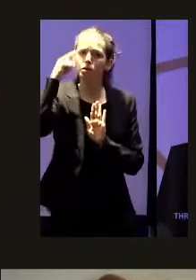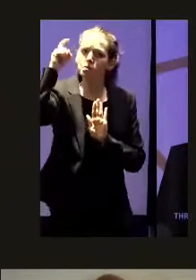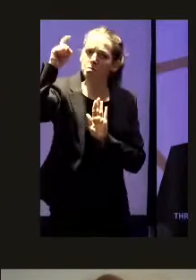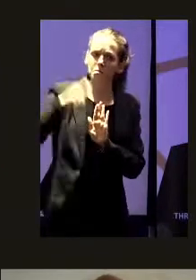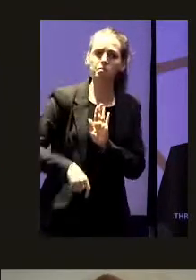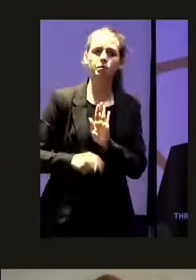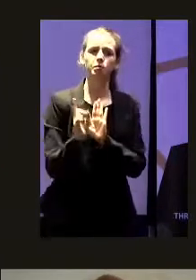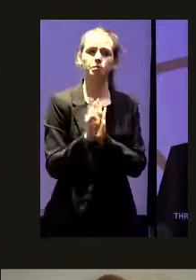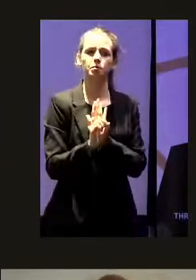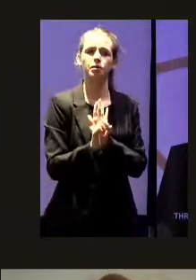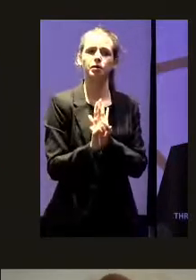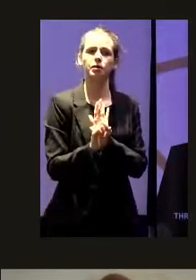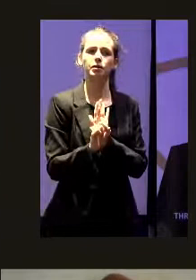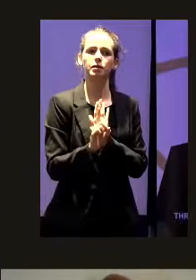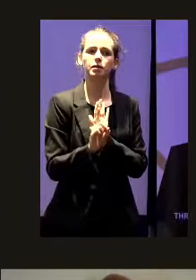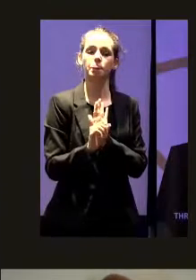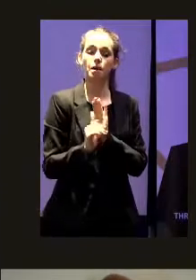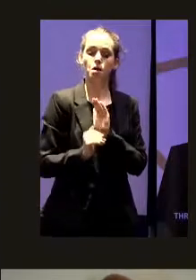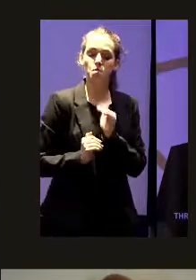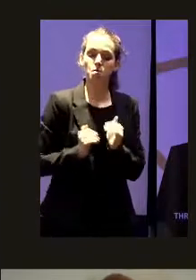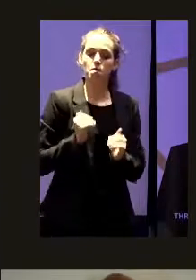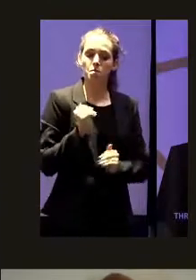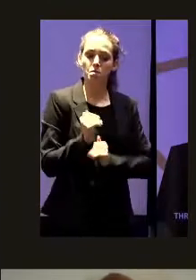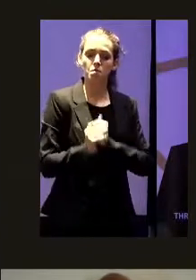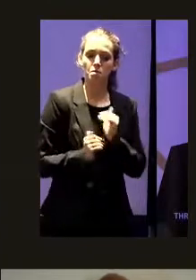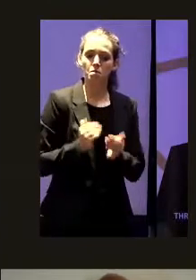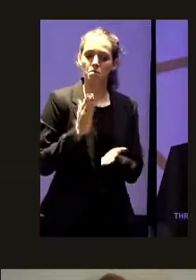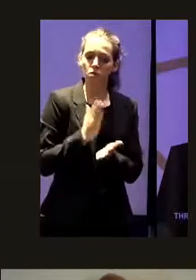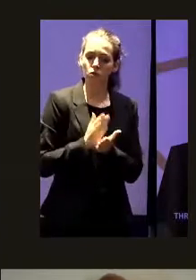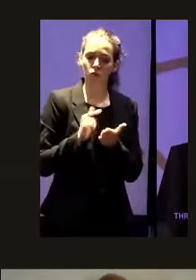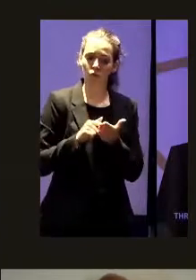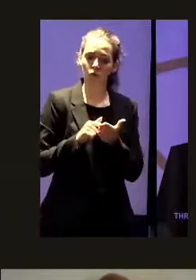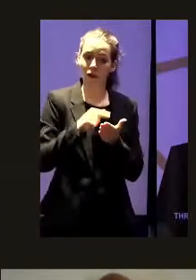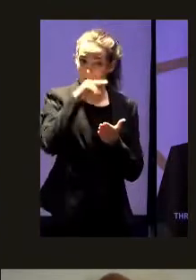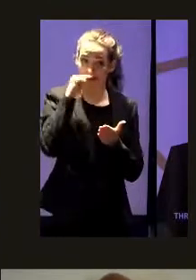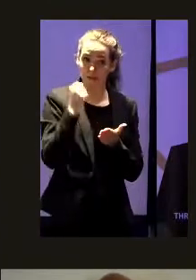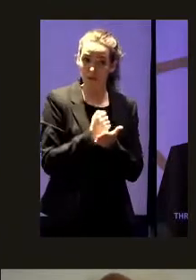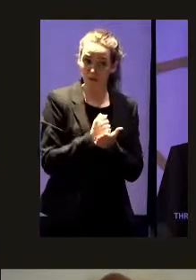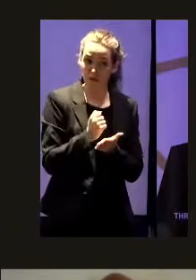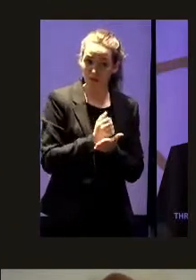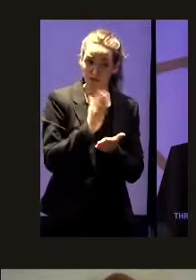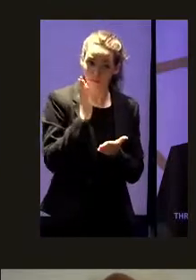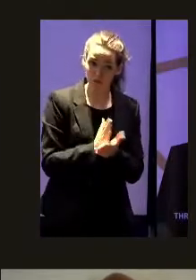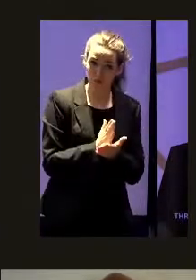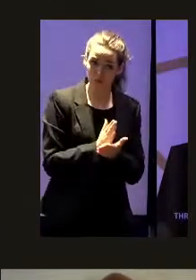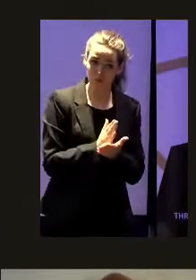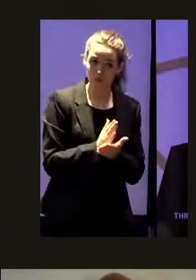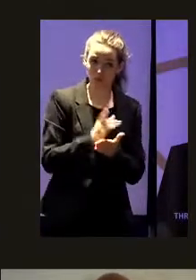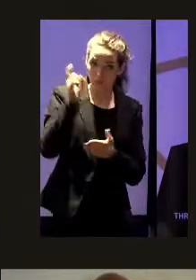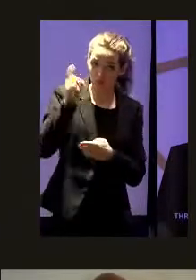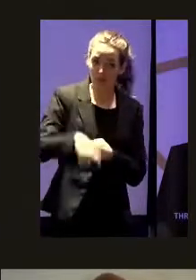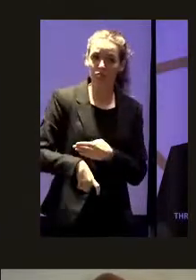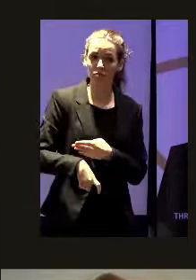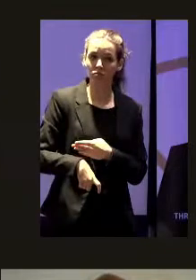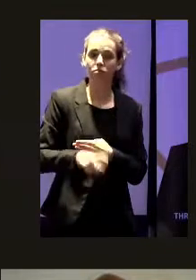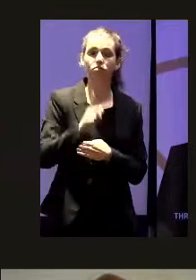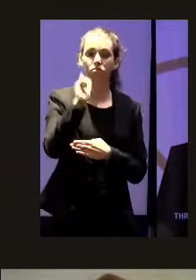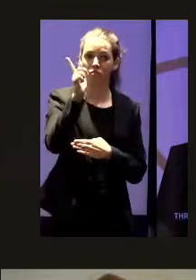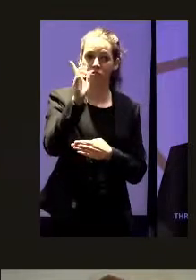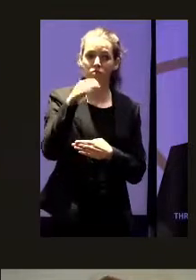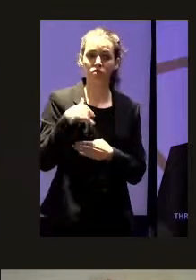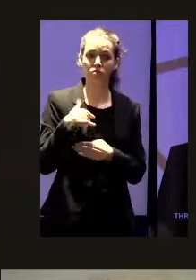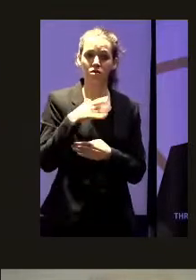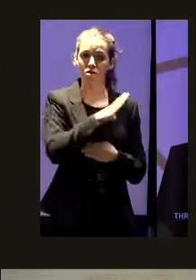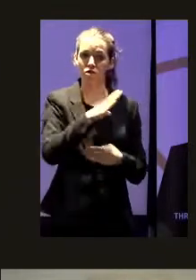of ensuring that those names are registered as official names and must be sent through